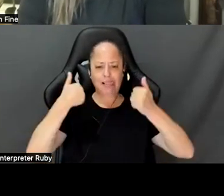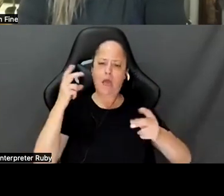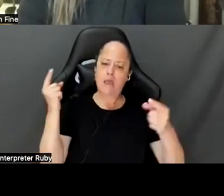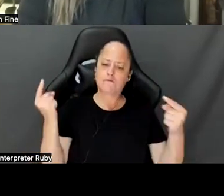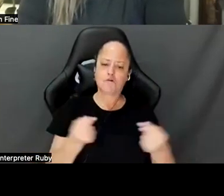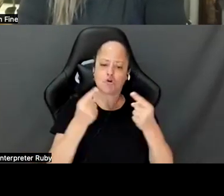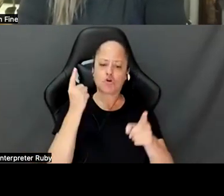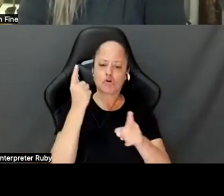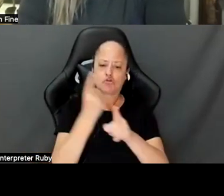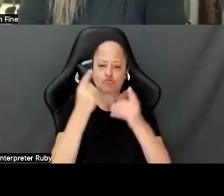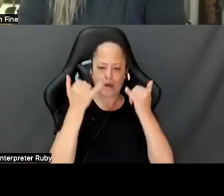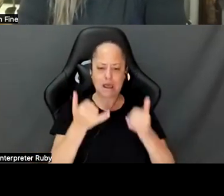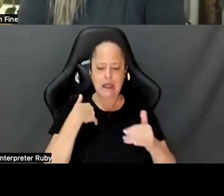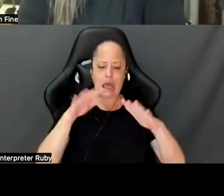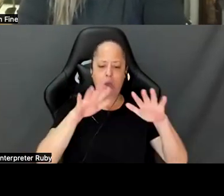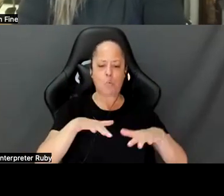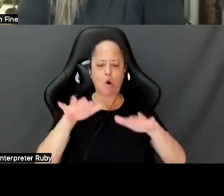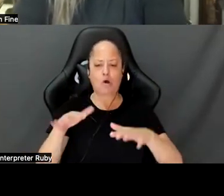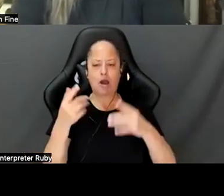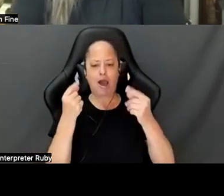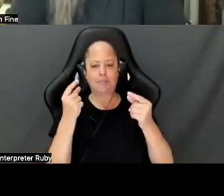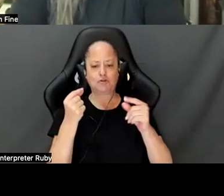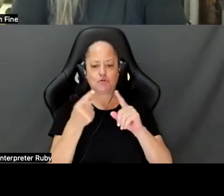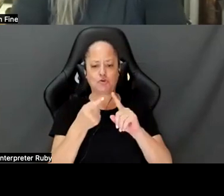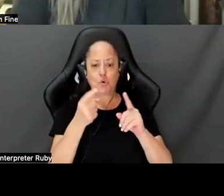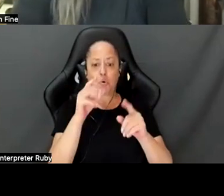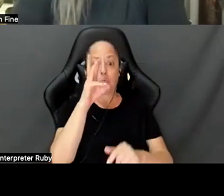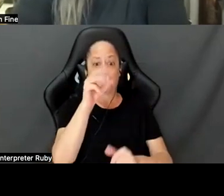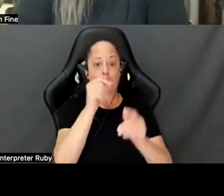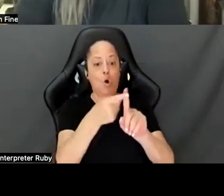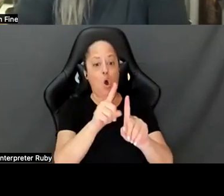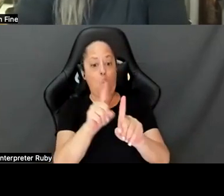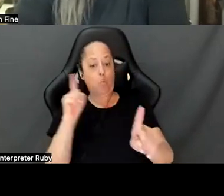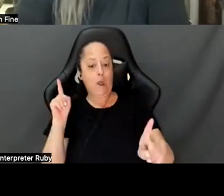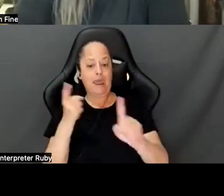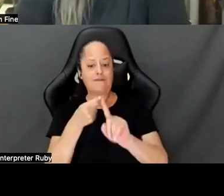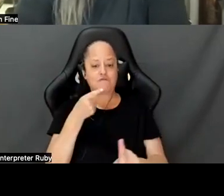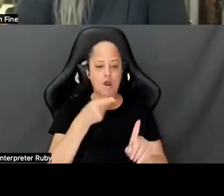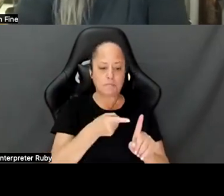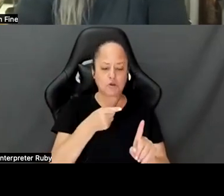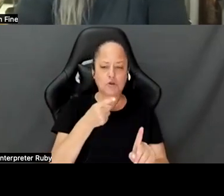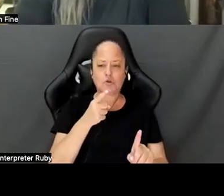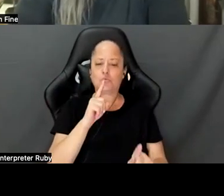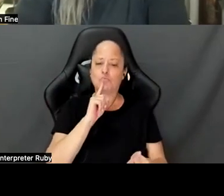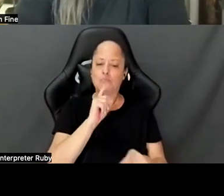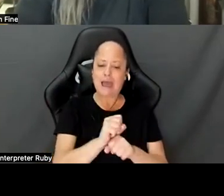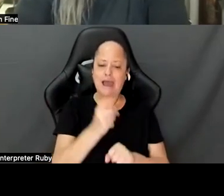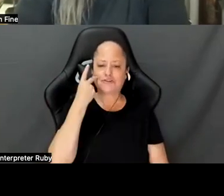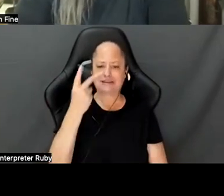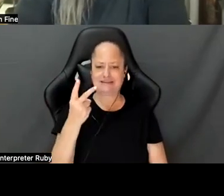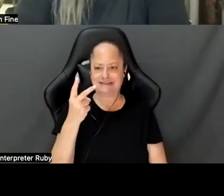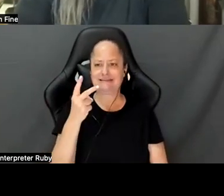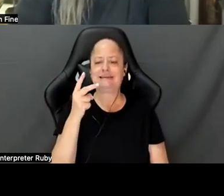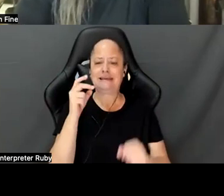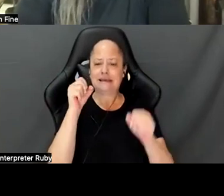gonna calmly do something about it away from you. And I was like, okay, I actually see how this can be done in a way that isn't